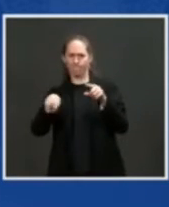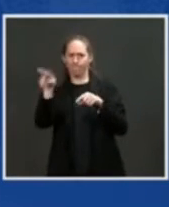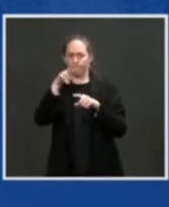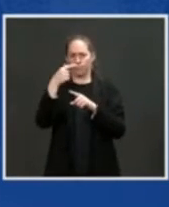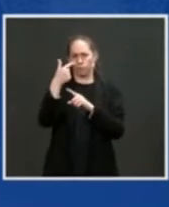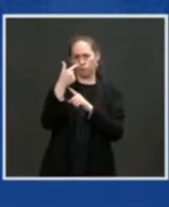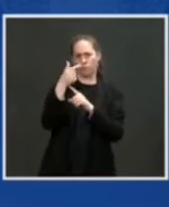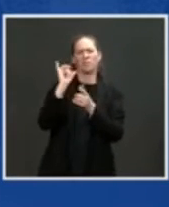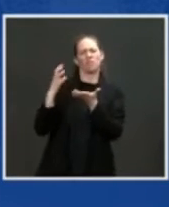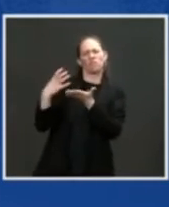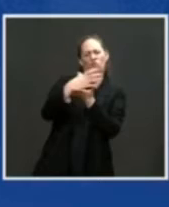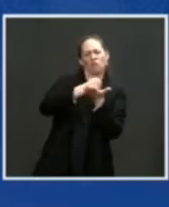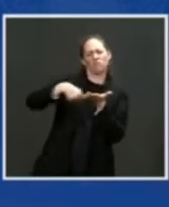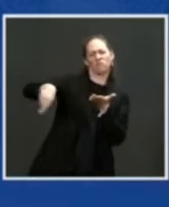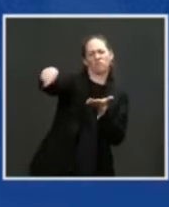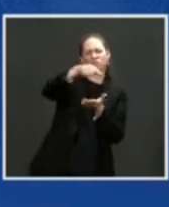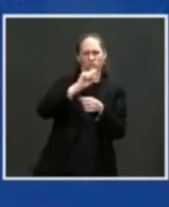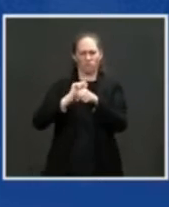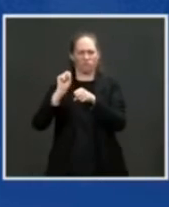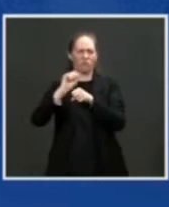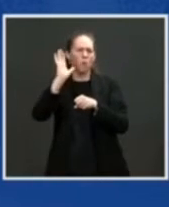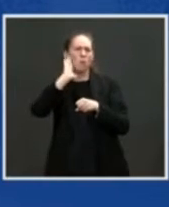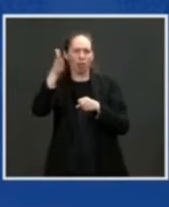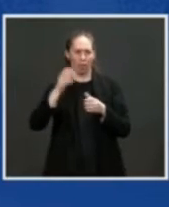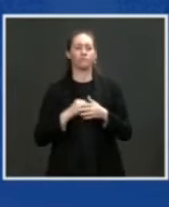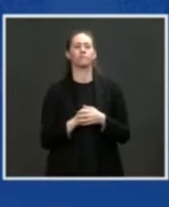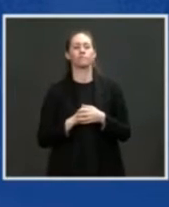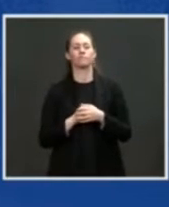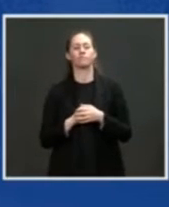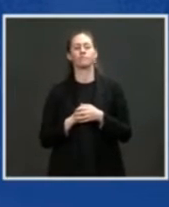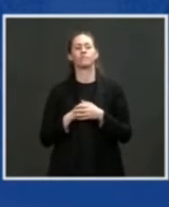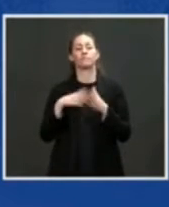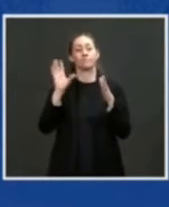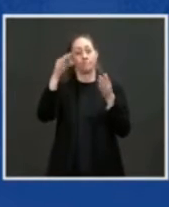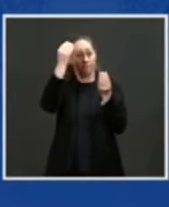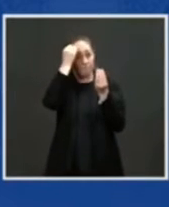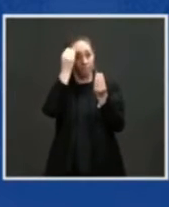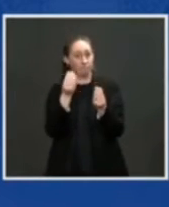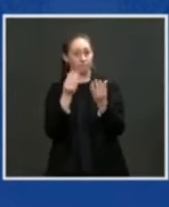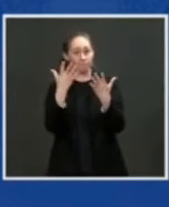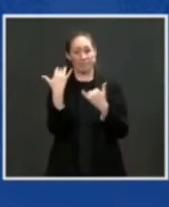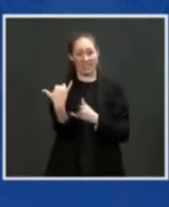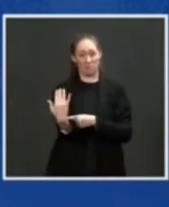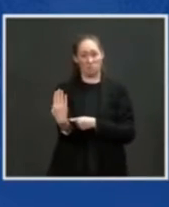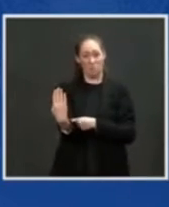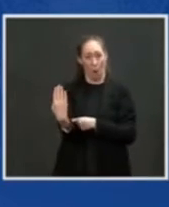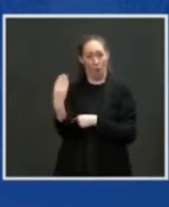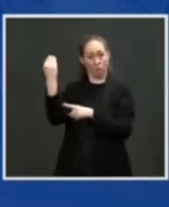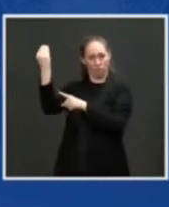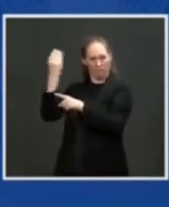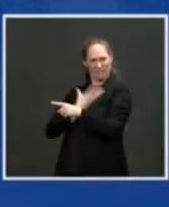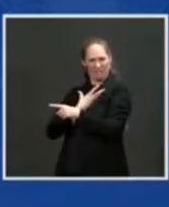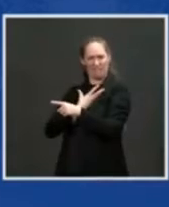we learned the number of people filing for weekly unemployment insurance fell by